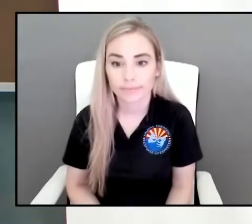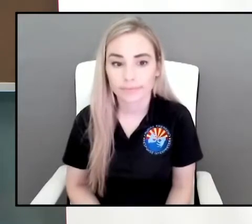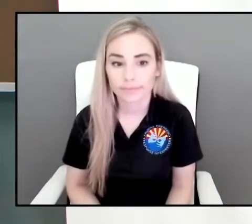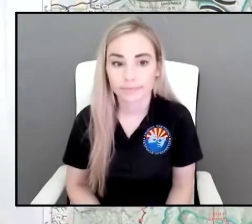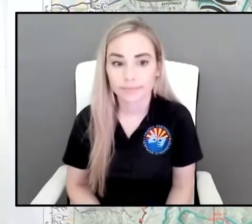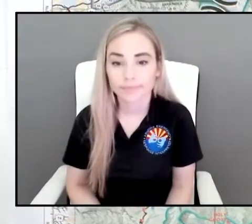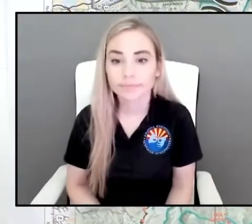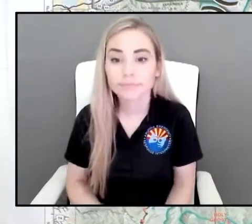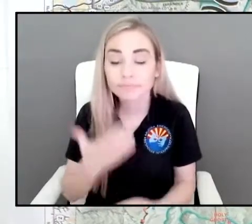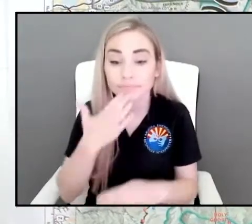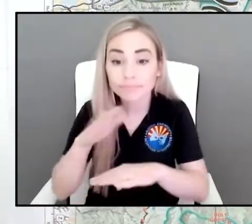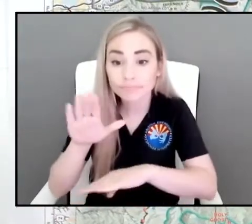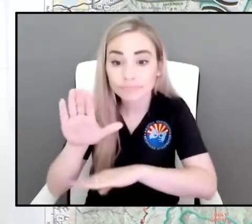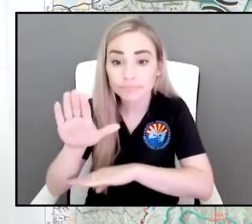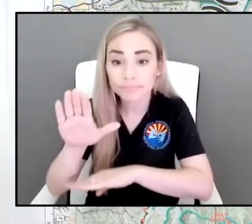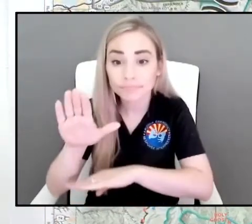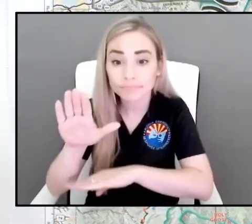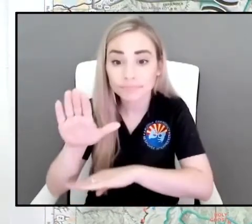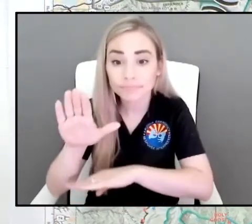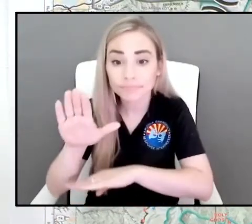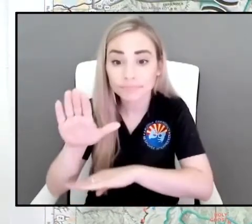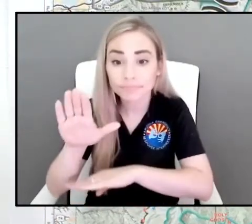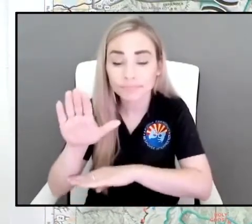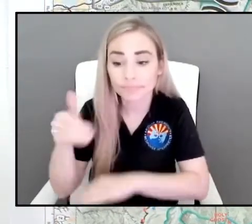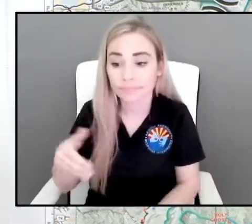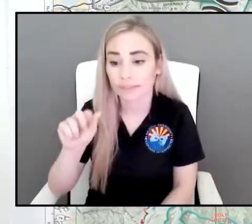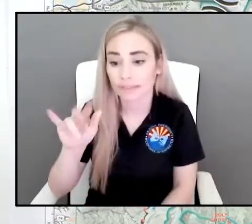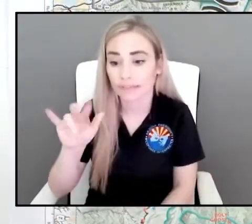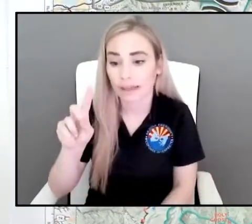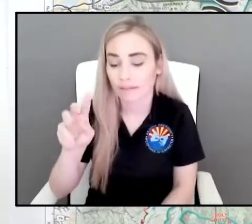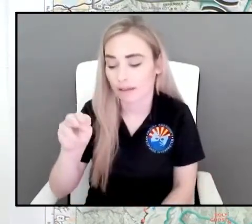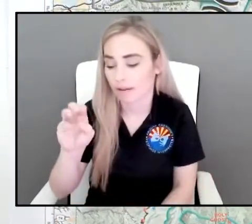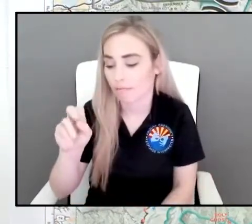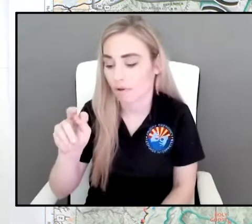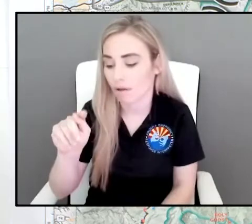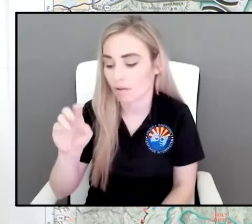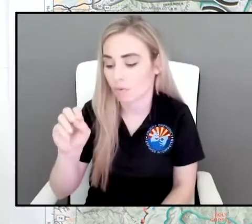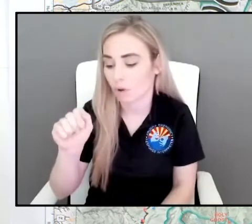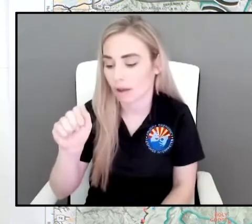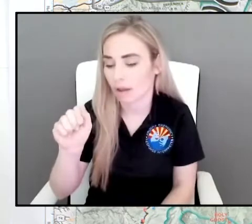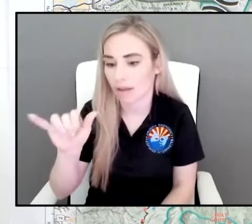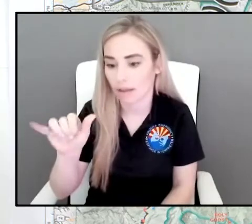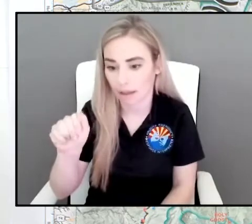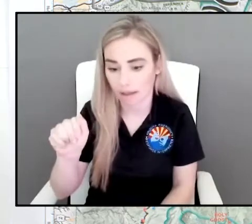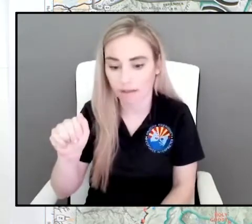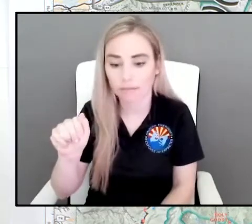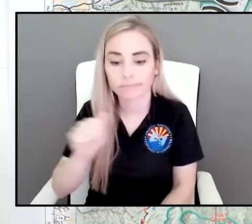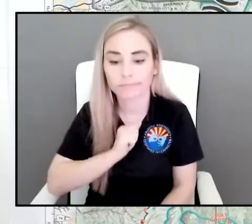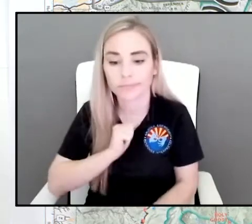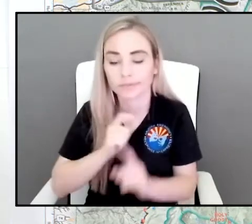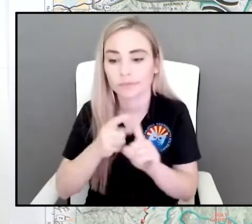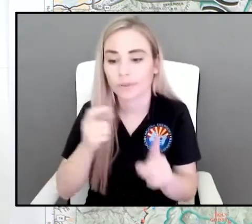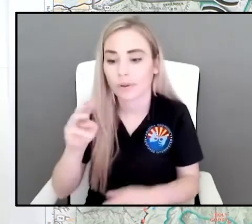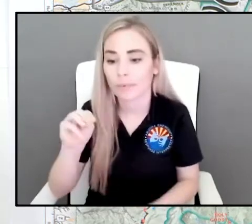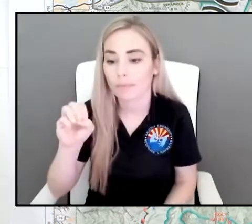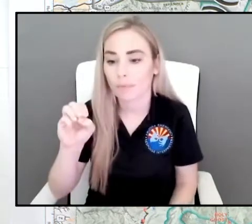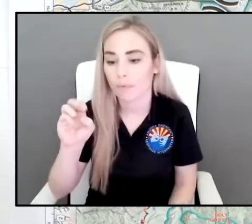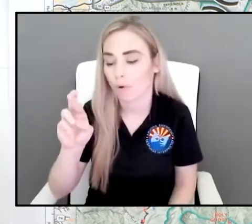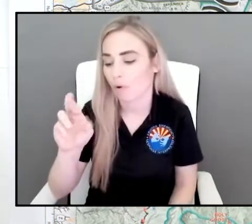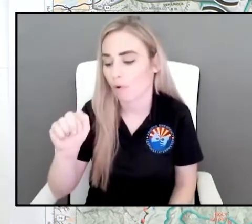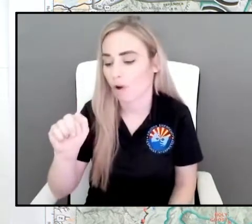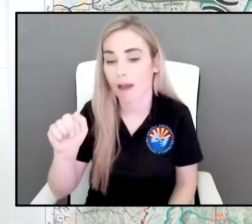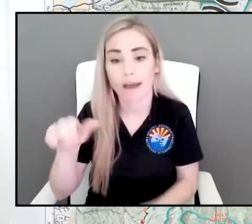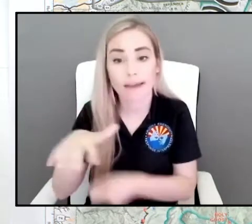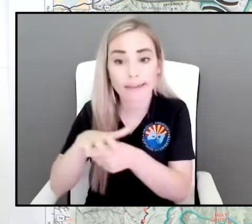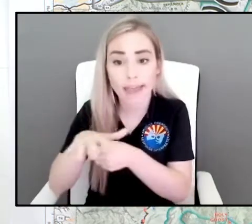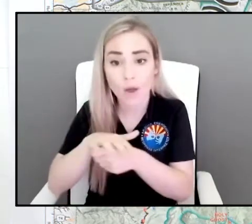Good afternoon. David Montoya, Mora County Fire Manager. I'm here to talk to you about what we're